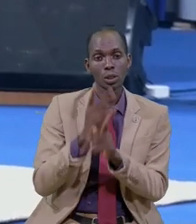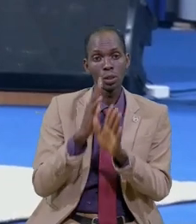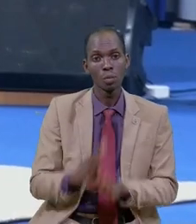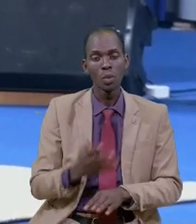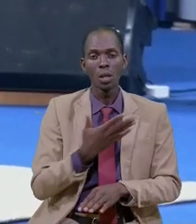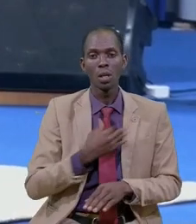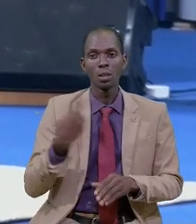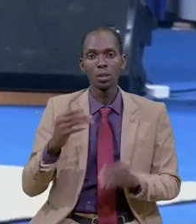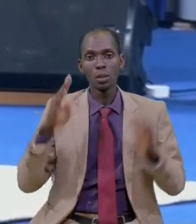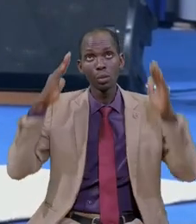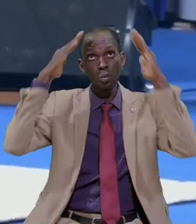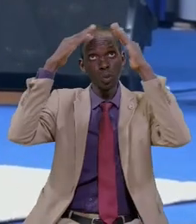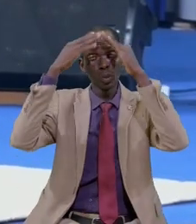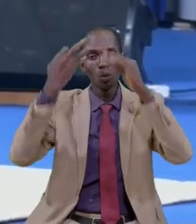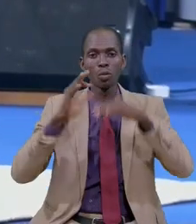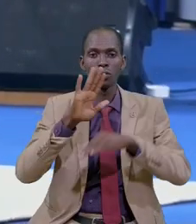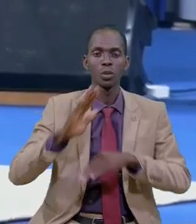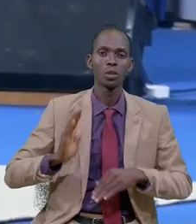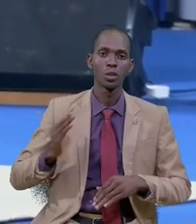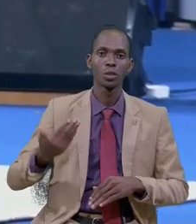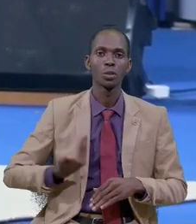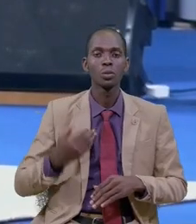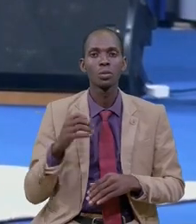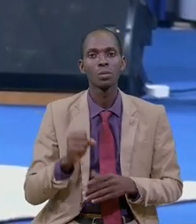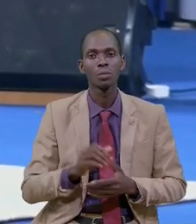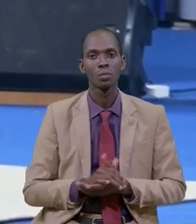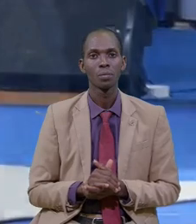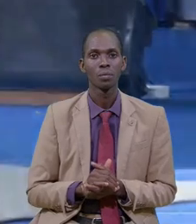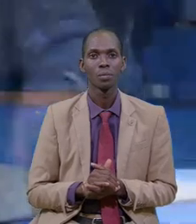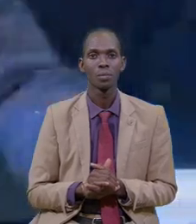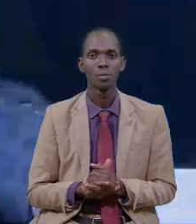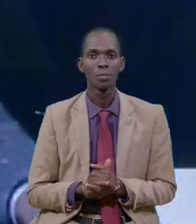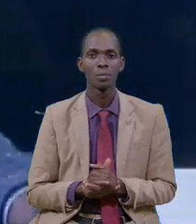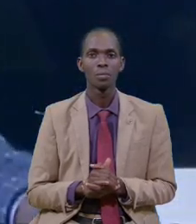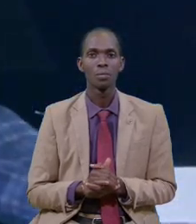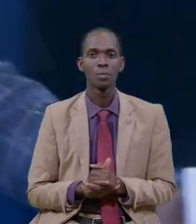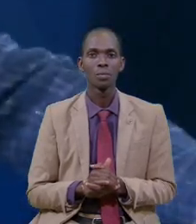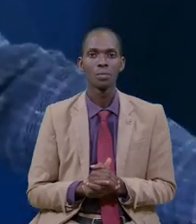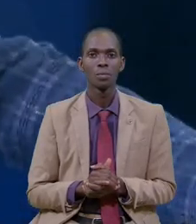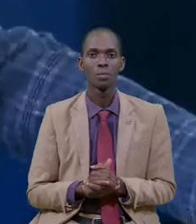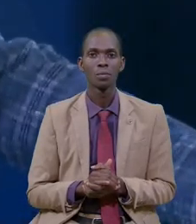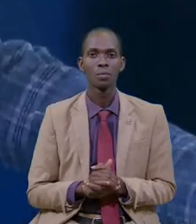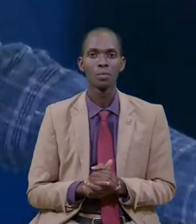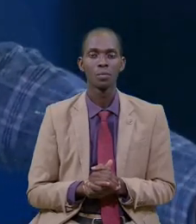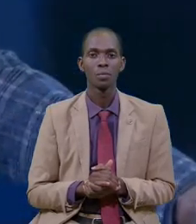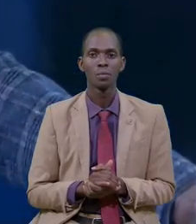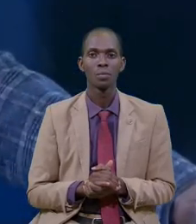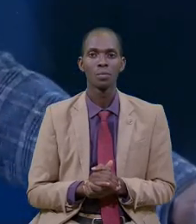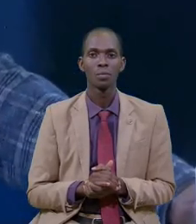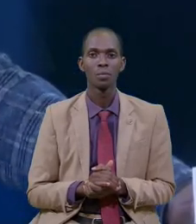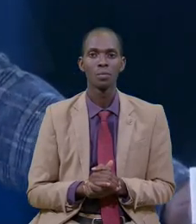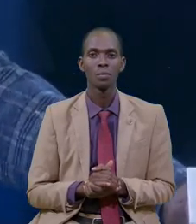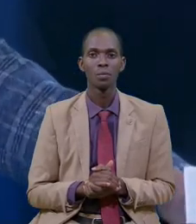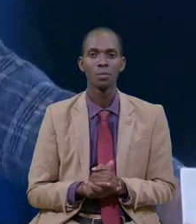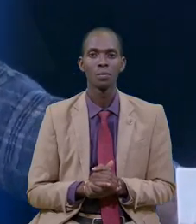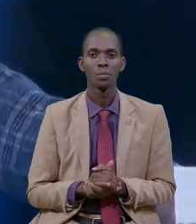your souls. Car vous étiez comme des brebis errantes. C'est ce que Isaiah dit dans Isaiah 53 verset 6. Mais maintenant vous êtes retourné vers le pasteur et